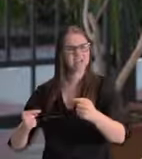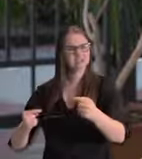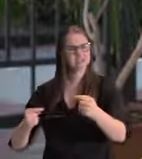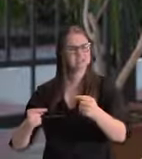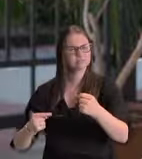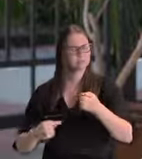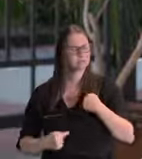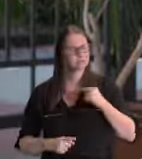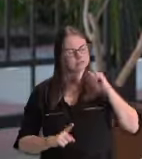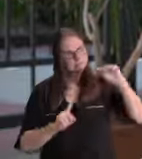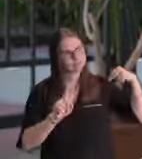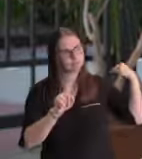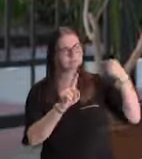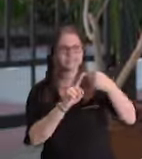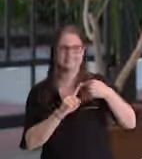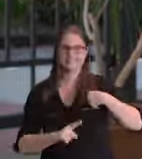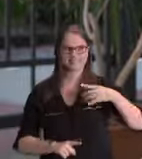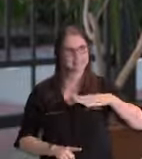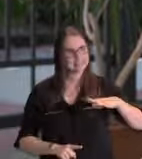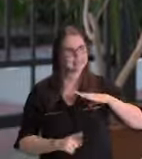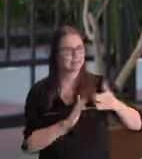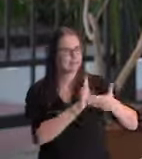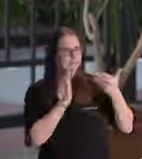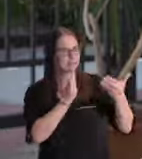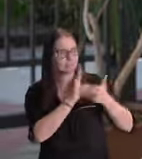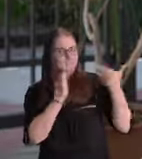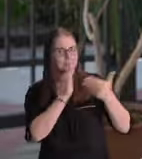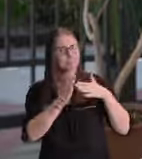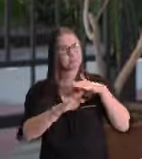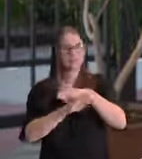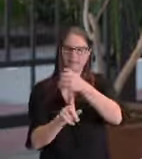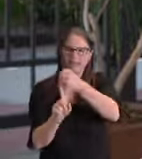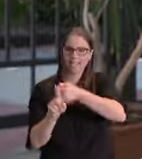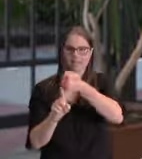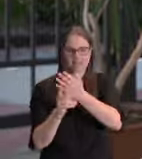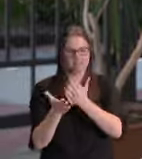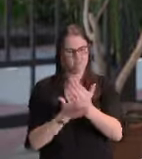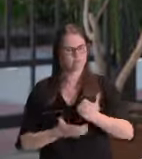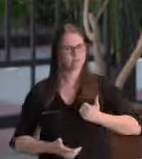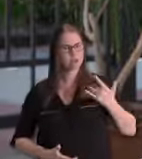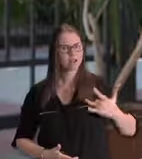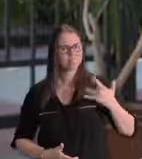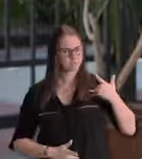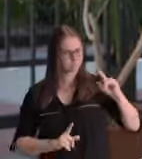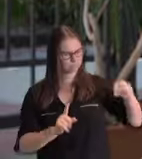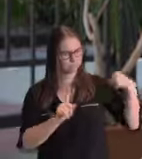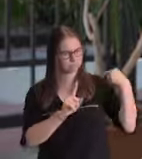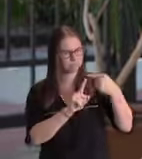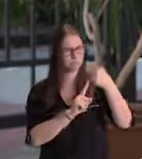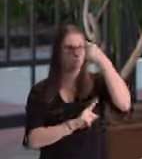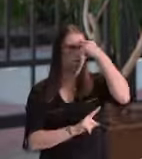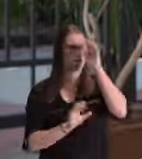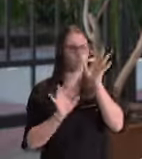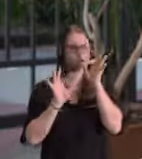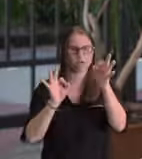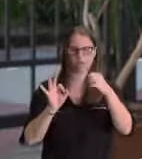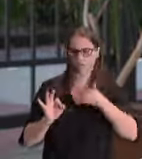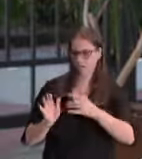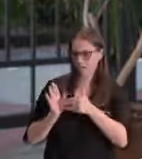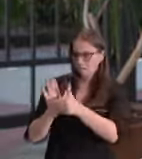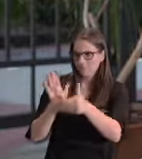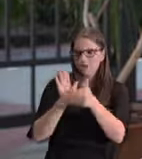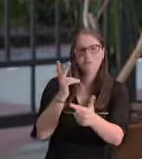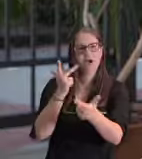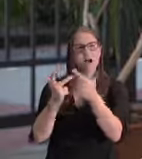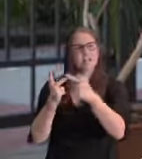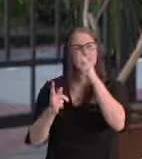needed advocates to help me in various things over the course of my life, so it was also a chance to help